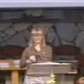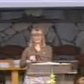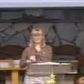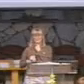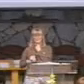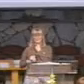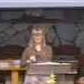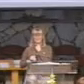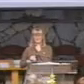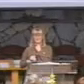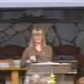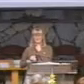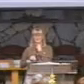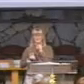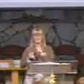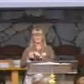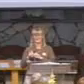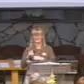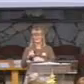over, no way.